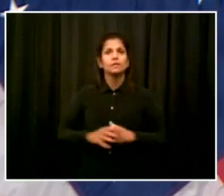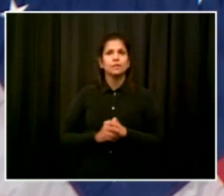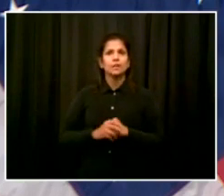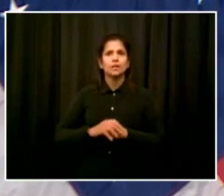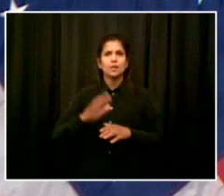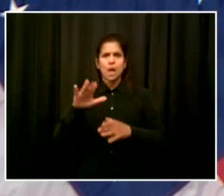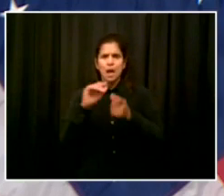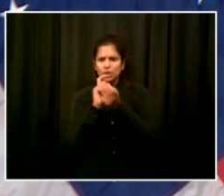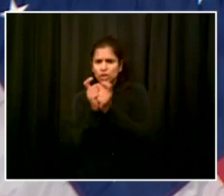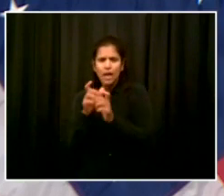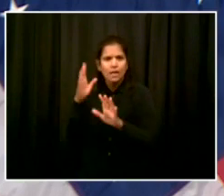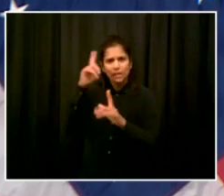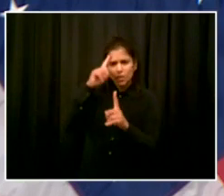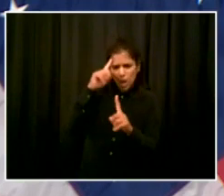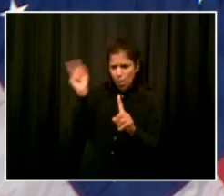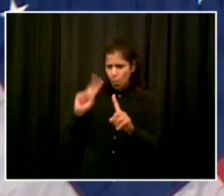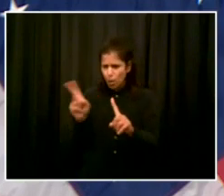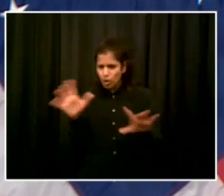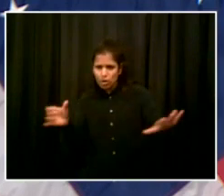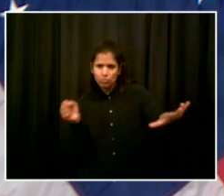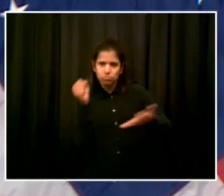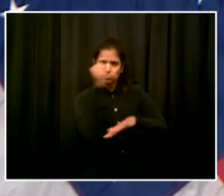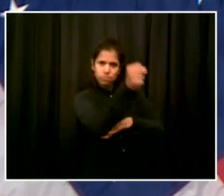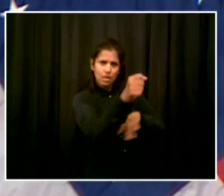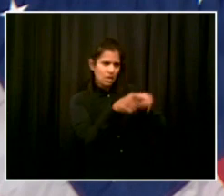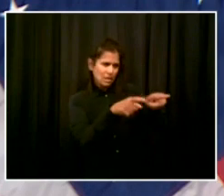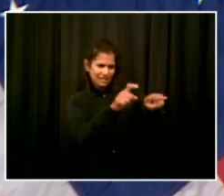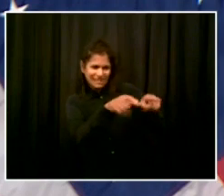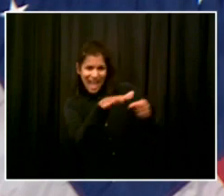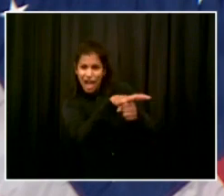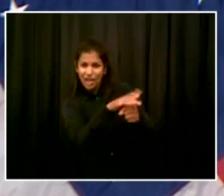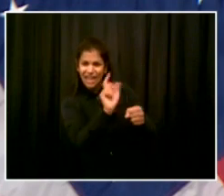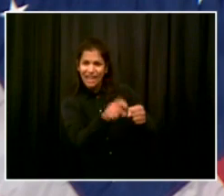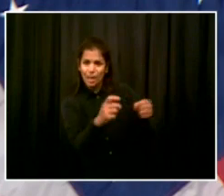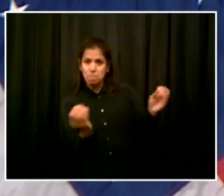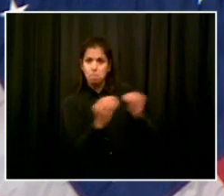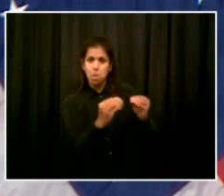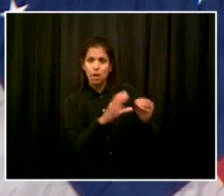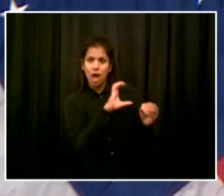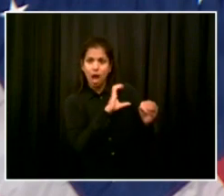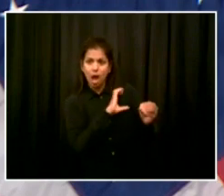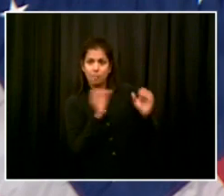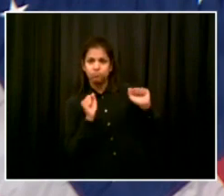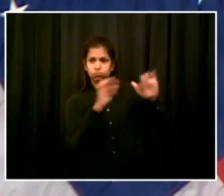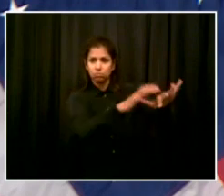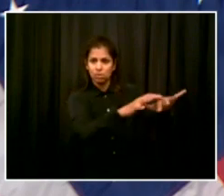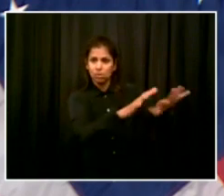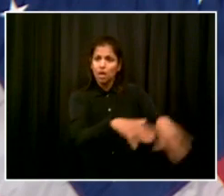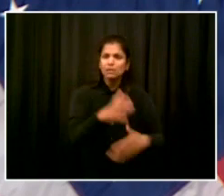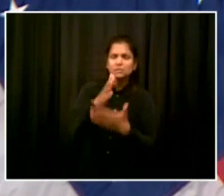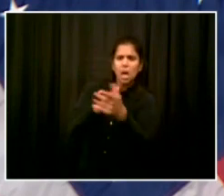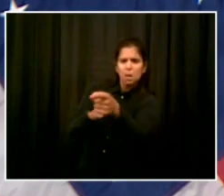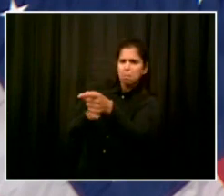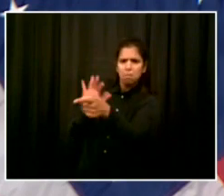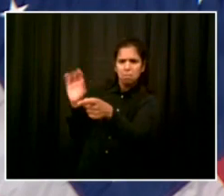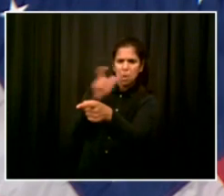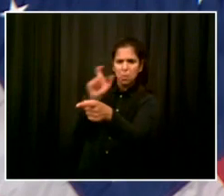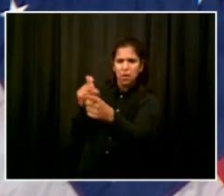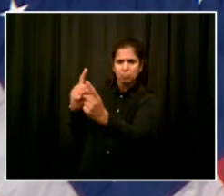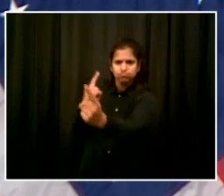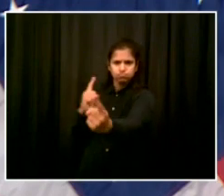that are already out on the street, but just being shifted to incredibly specific areas.